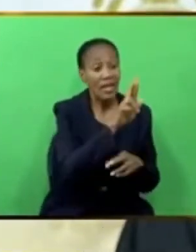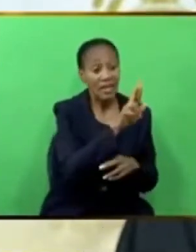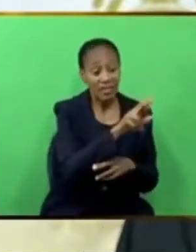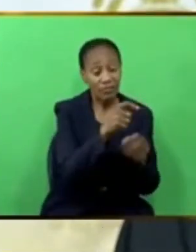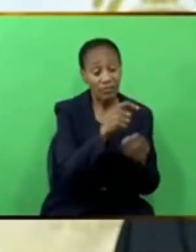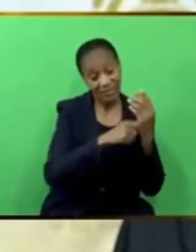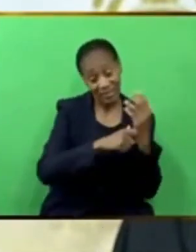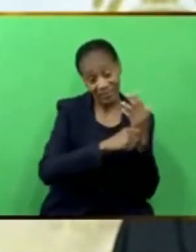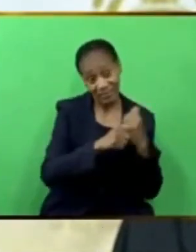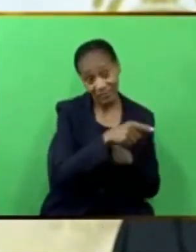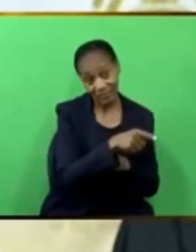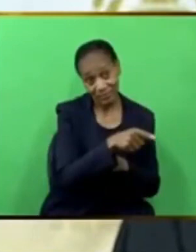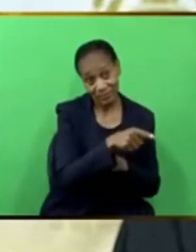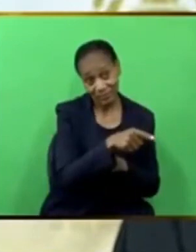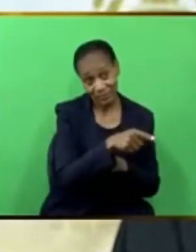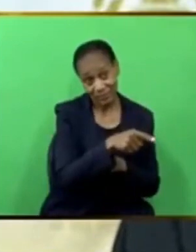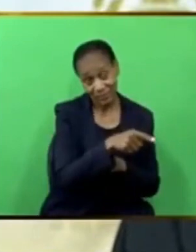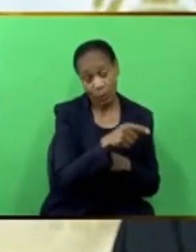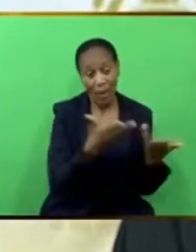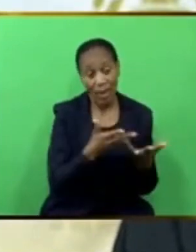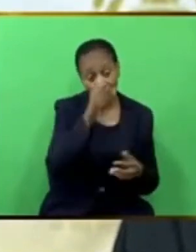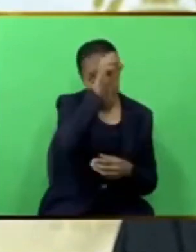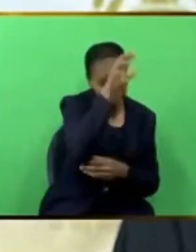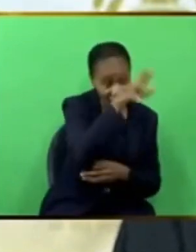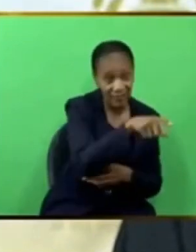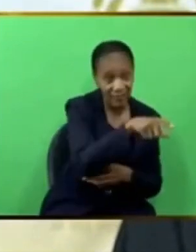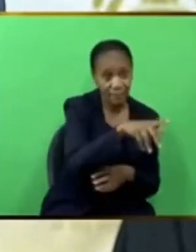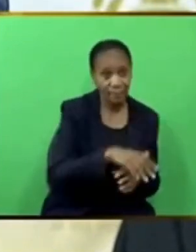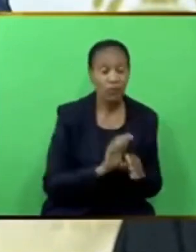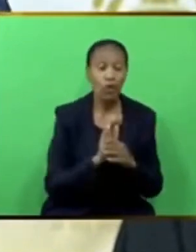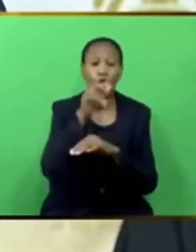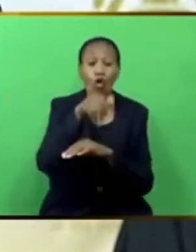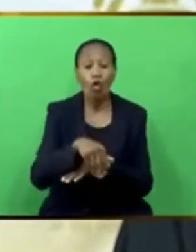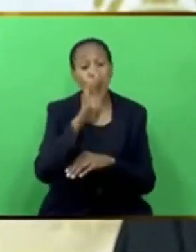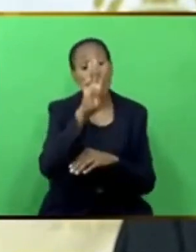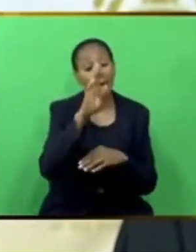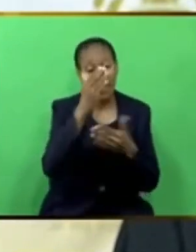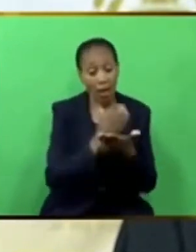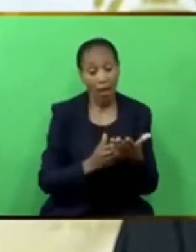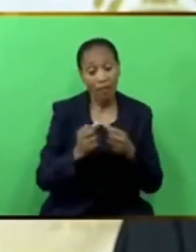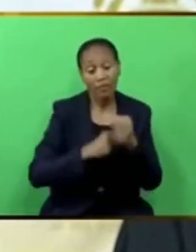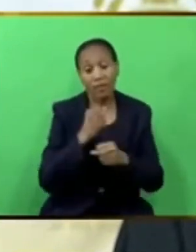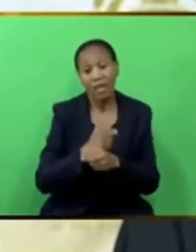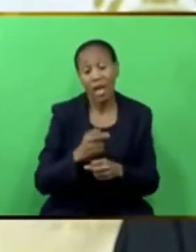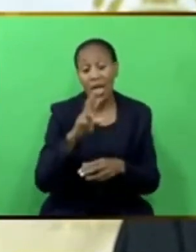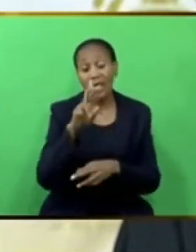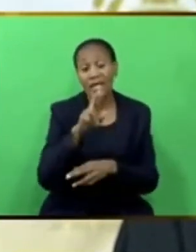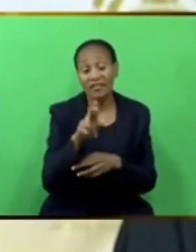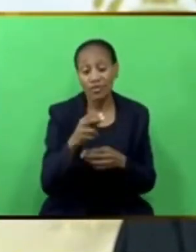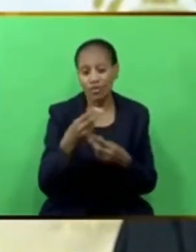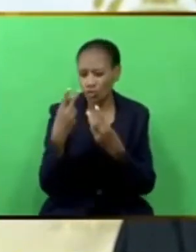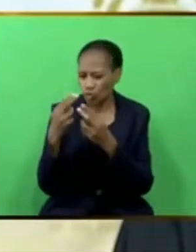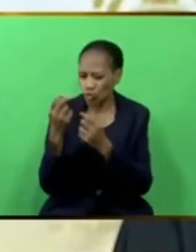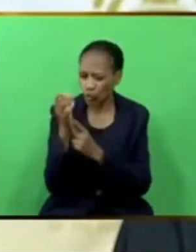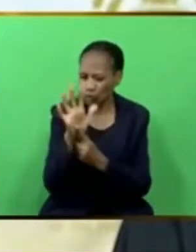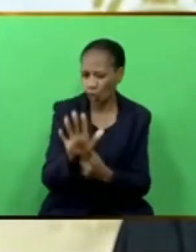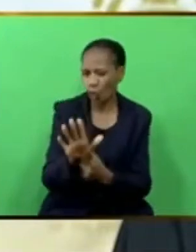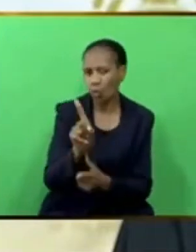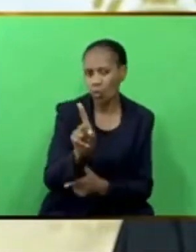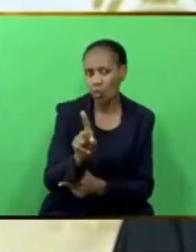for taxes on mining. Over the medium term, revenue projections are